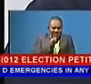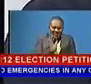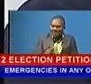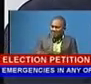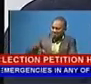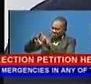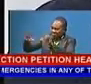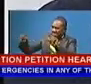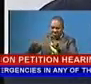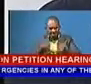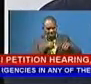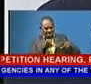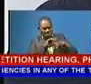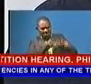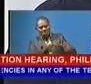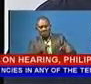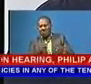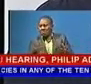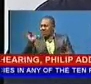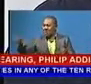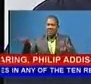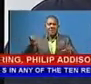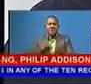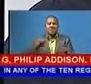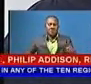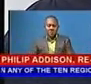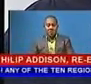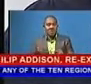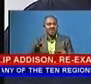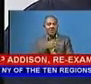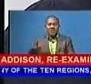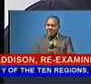or the labeling that will change these violations.